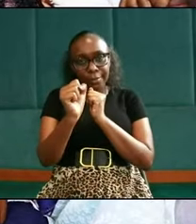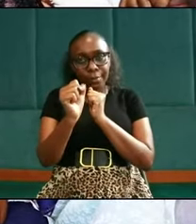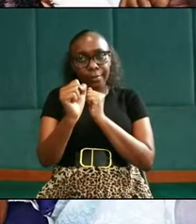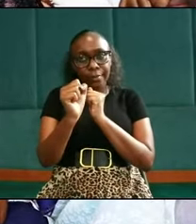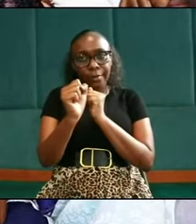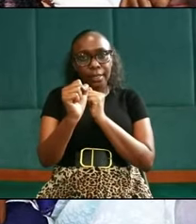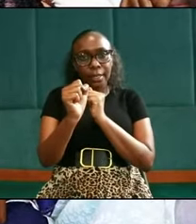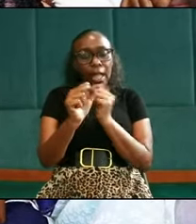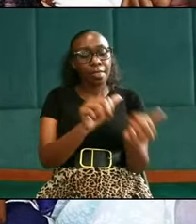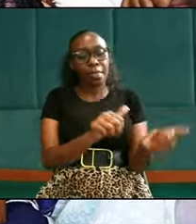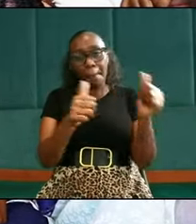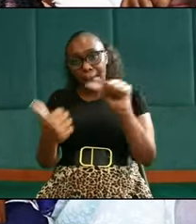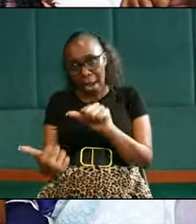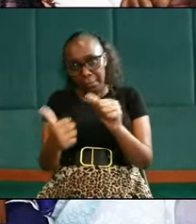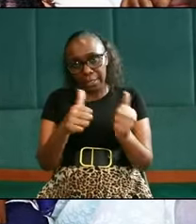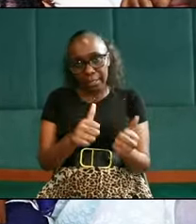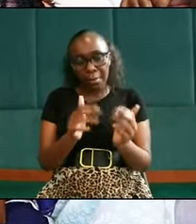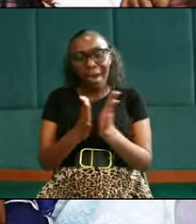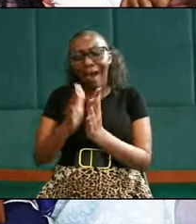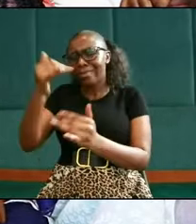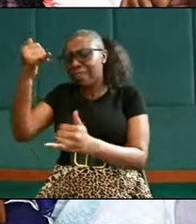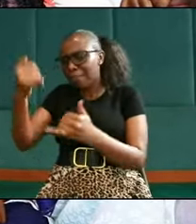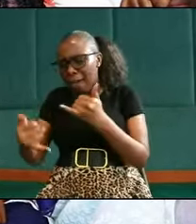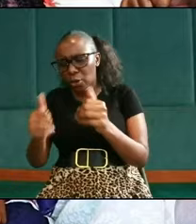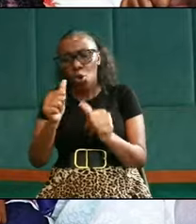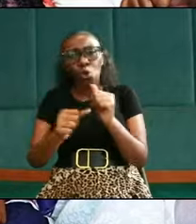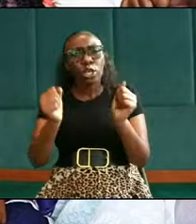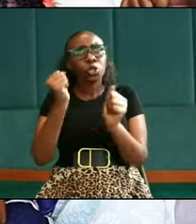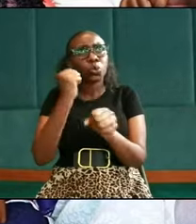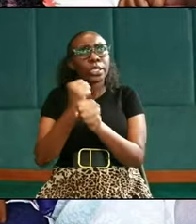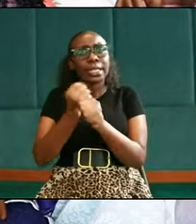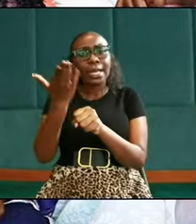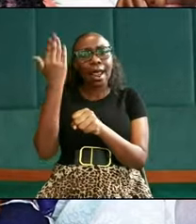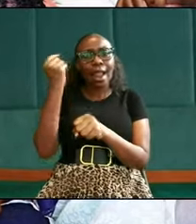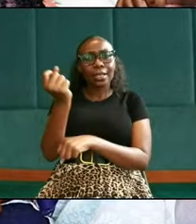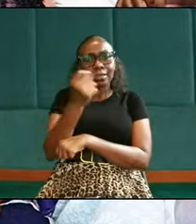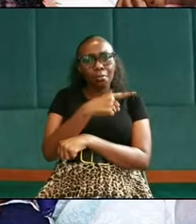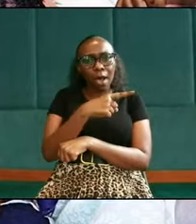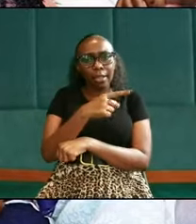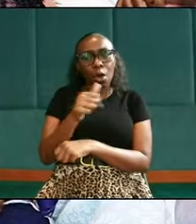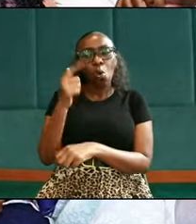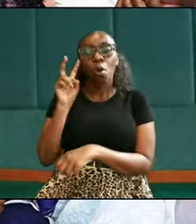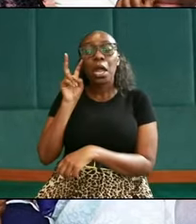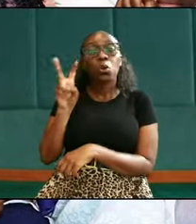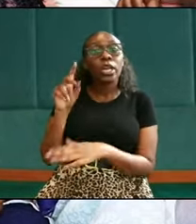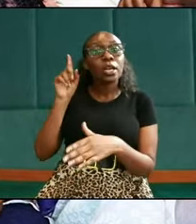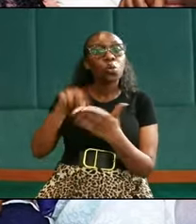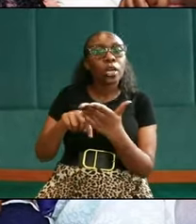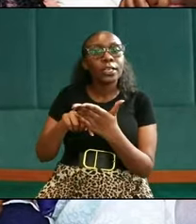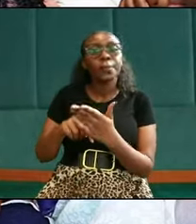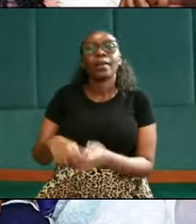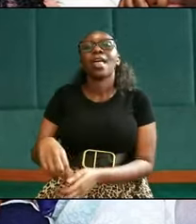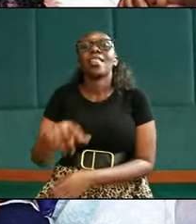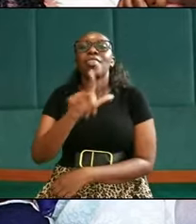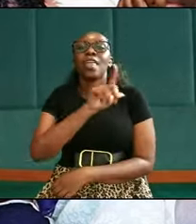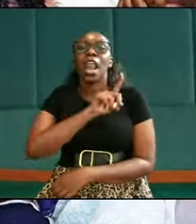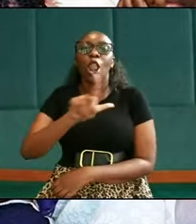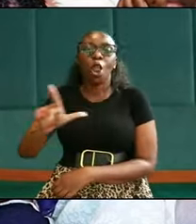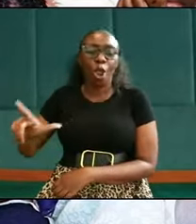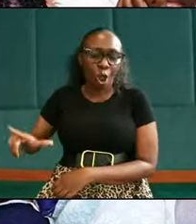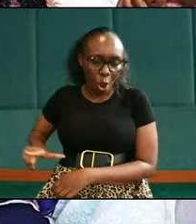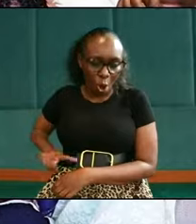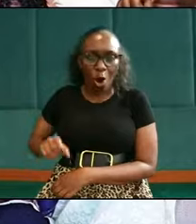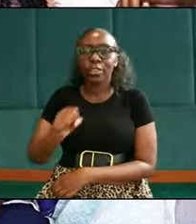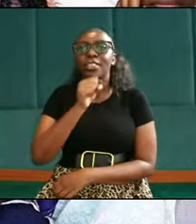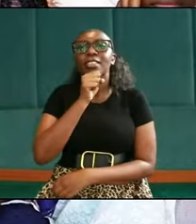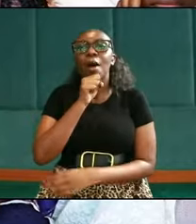15th one, the baptism. And the last one that we did last month, we were looking at the Lord's Supper. And the children did a